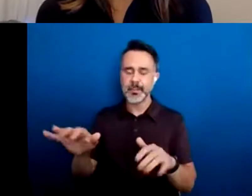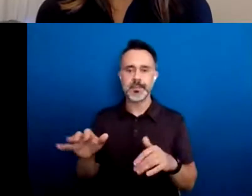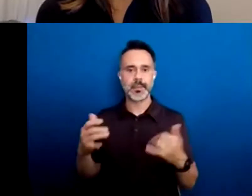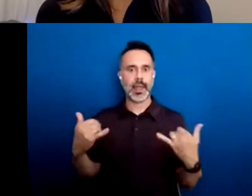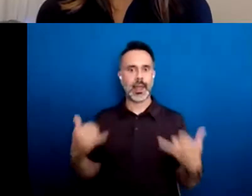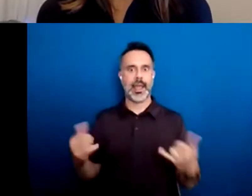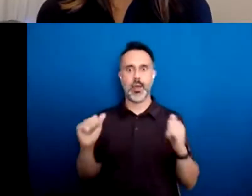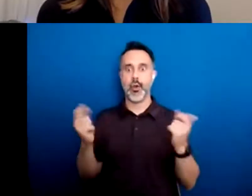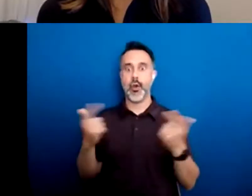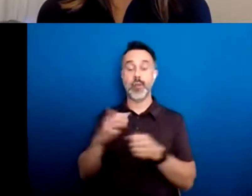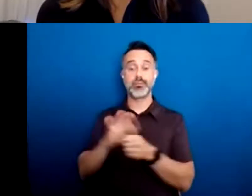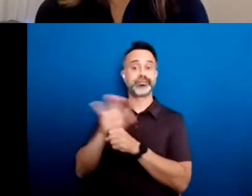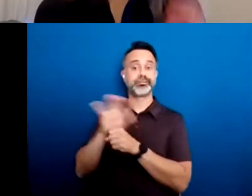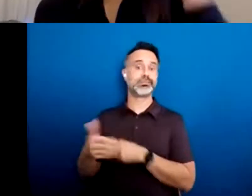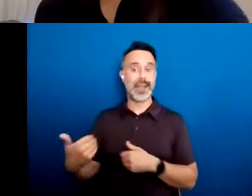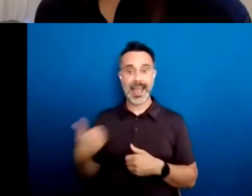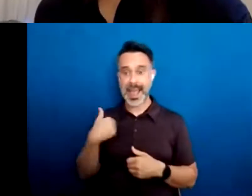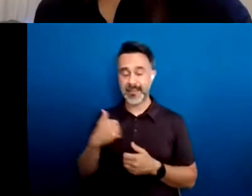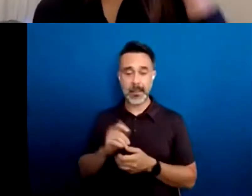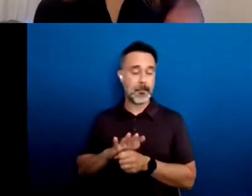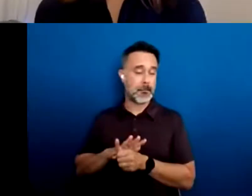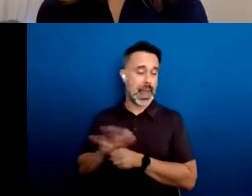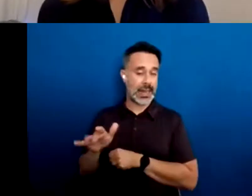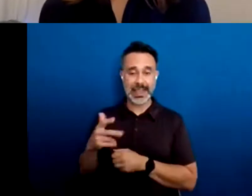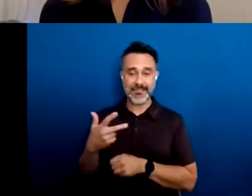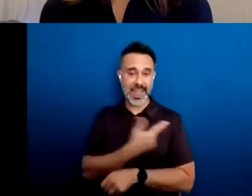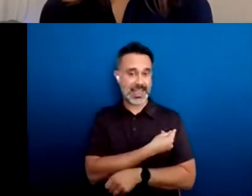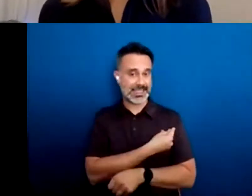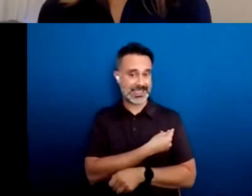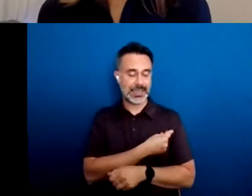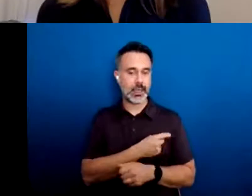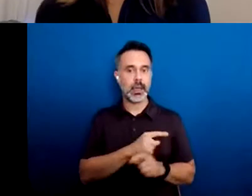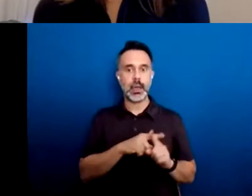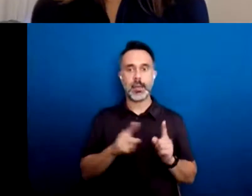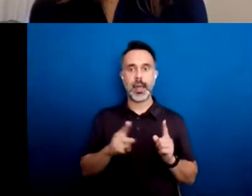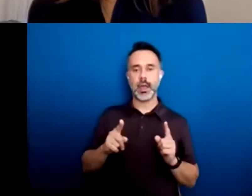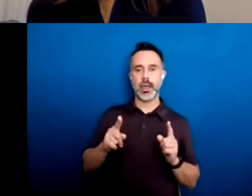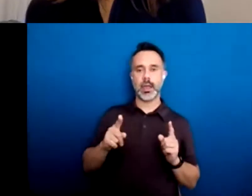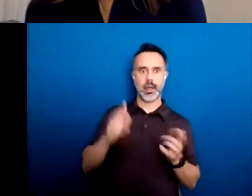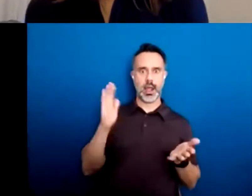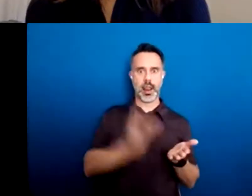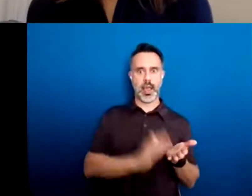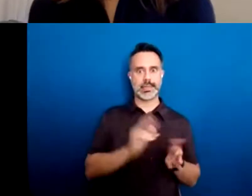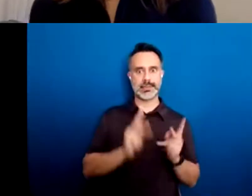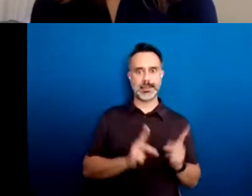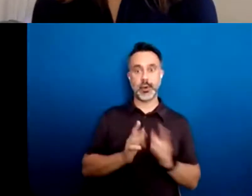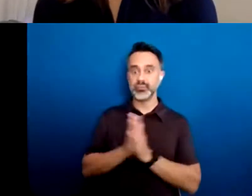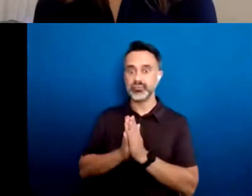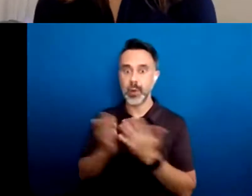of vaccine. We have way more vaccine than we have people wanting to get vaccinated. And I